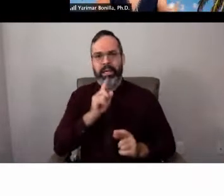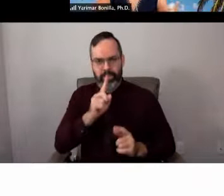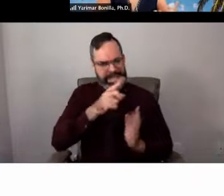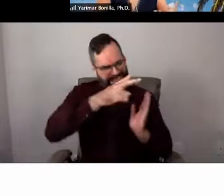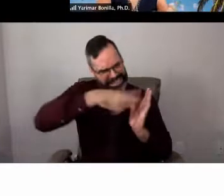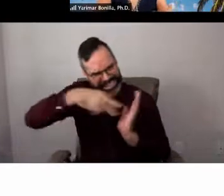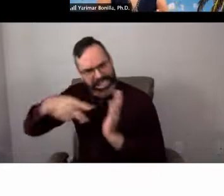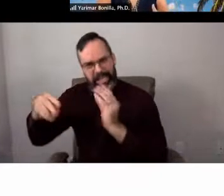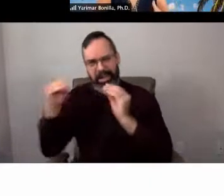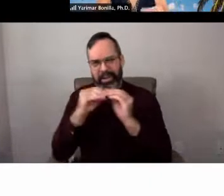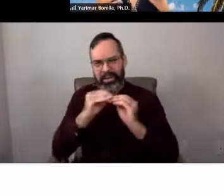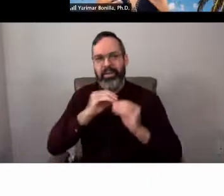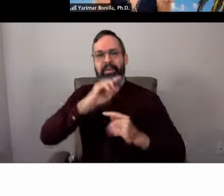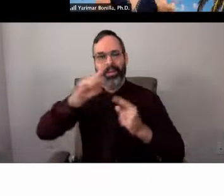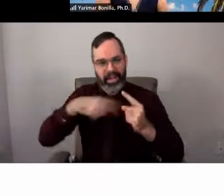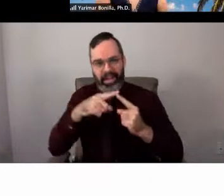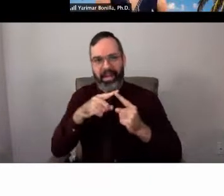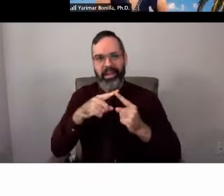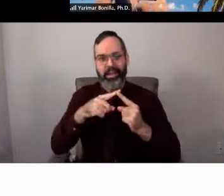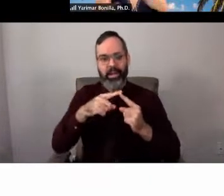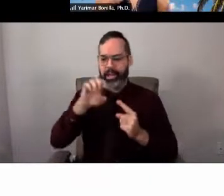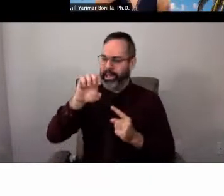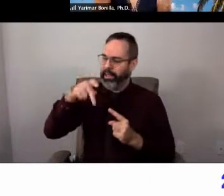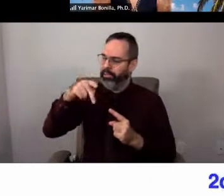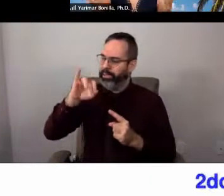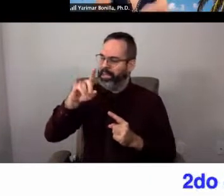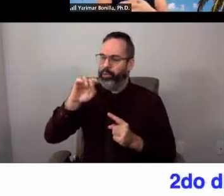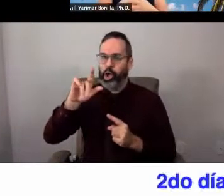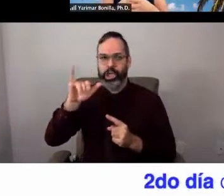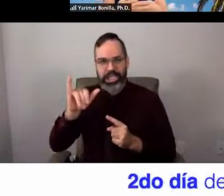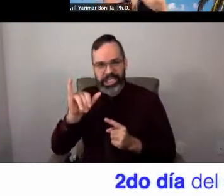more about epidemiology and